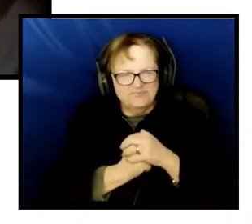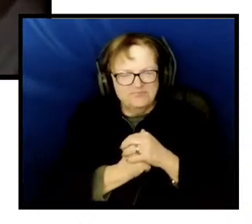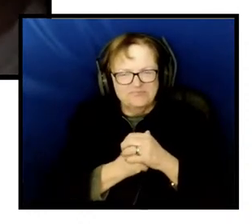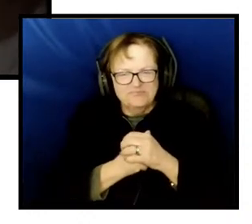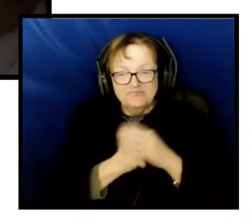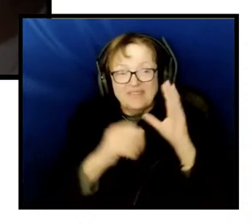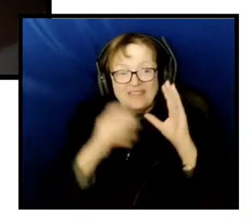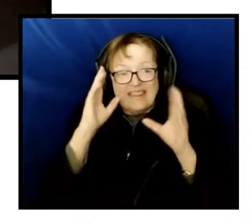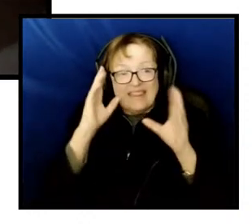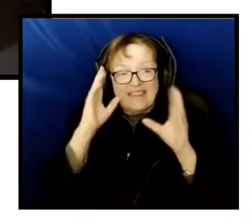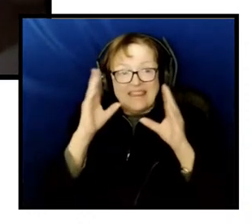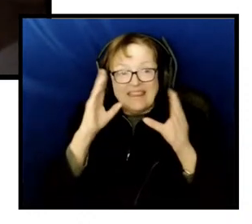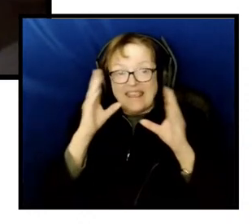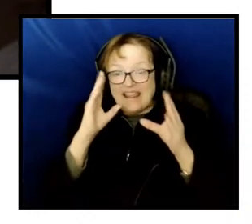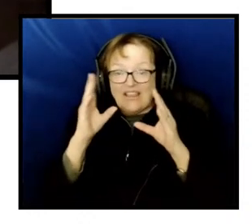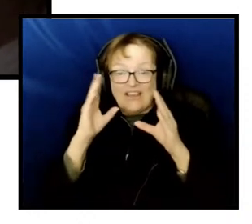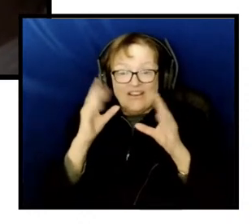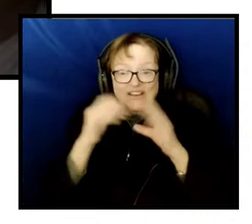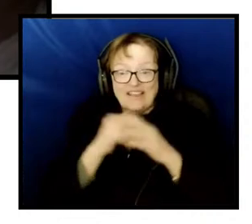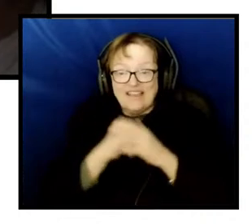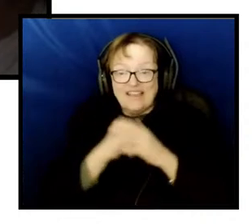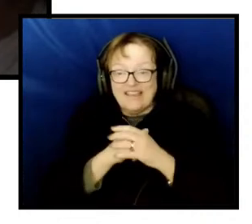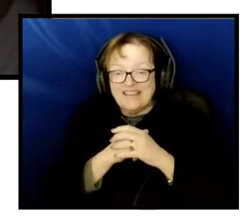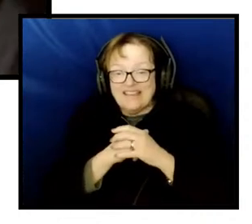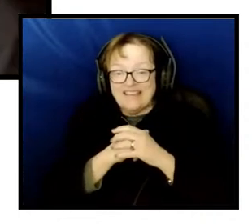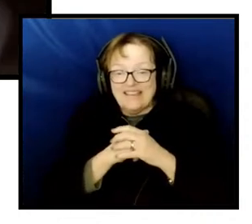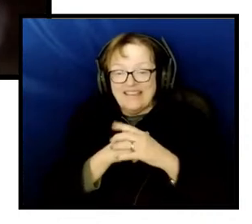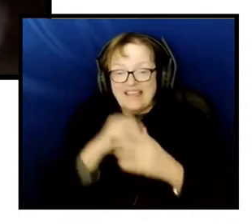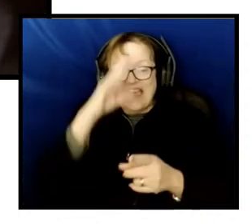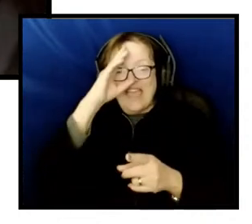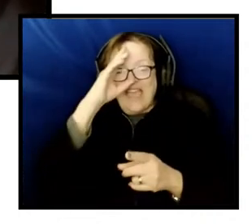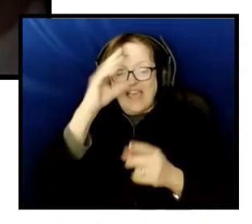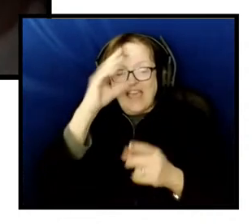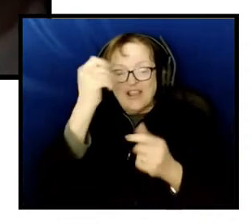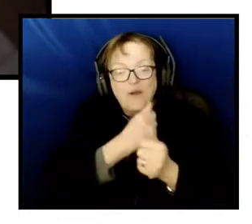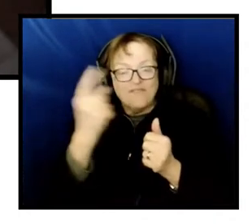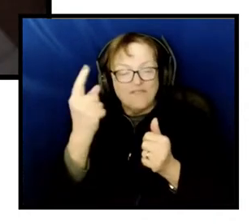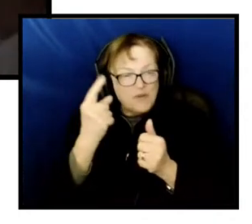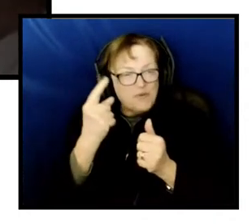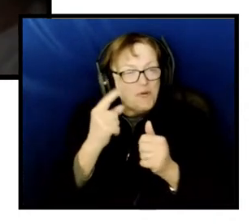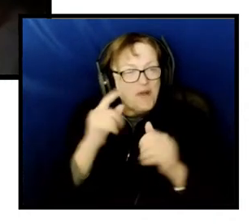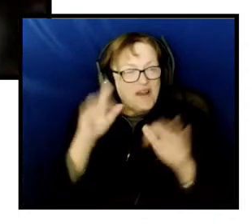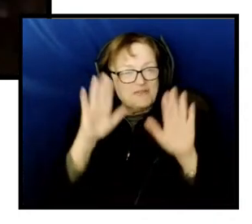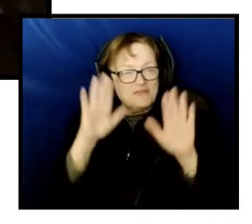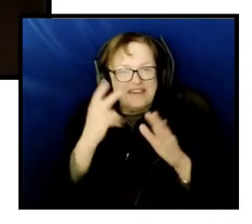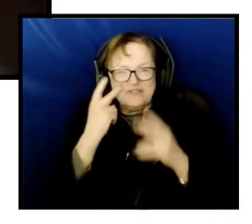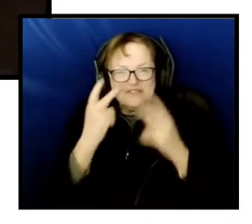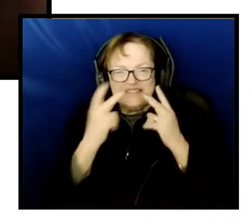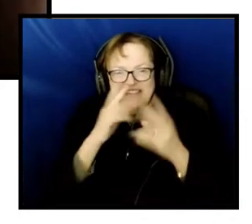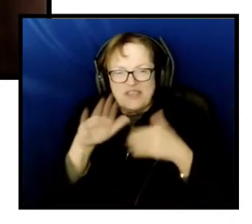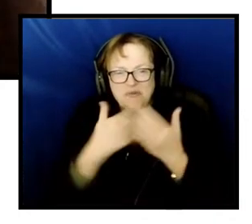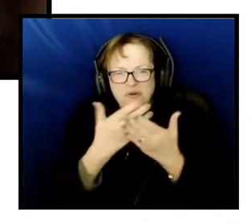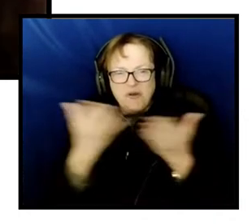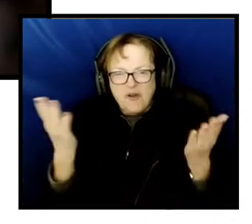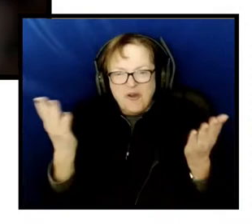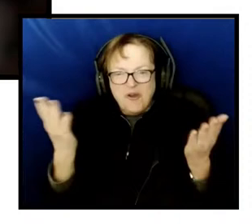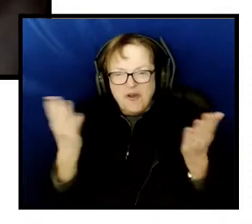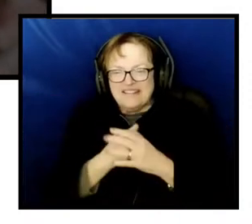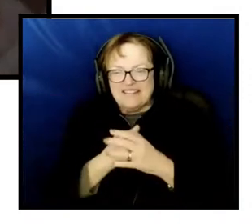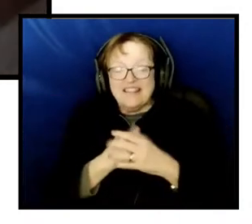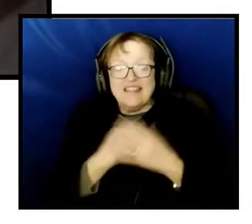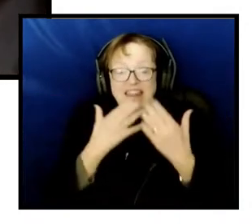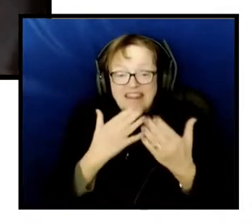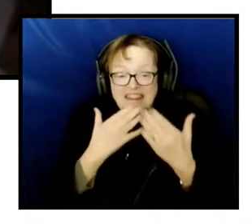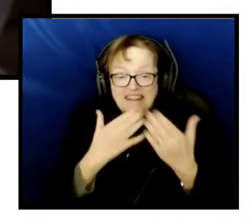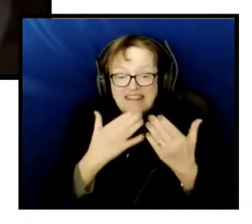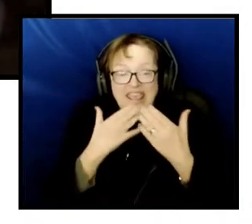Hello, everybody. Hi. Hello, everyone. It's so great to see all of you. Yes, thank you for being here